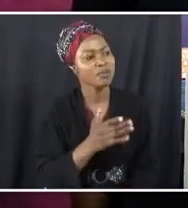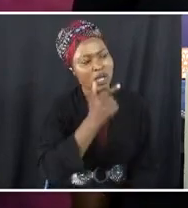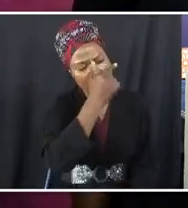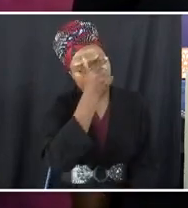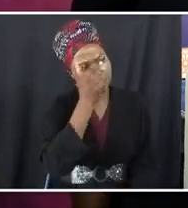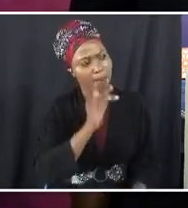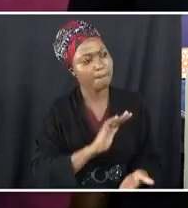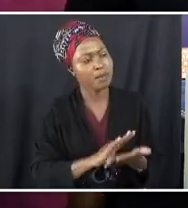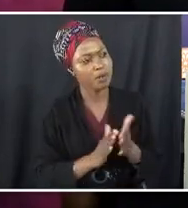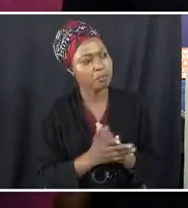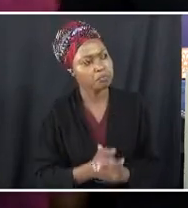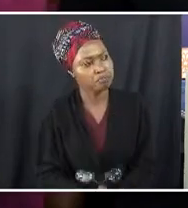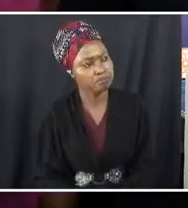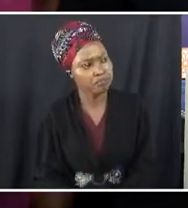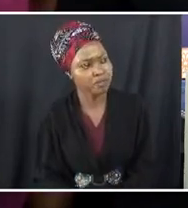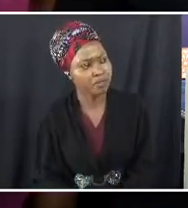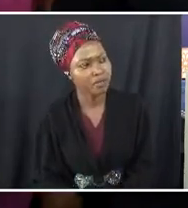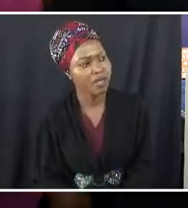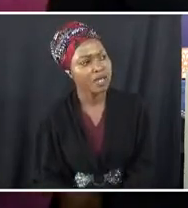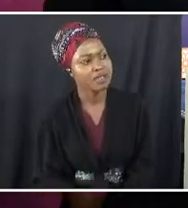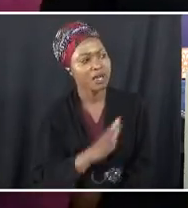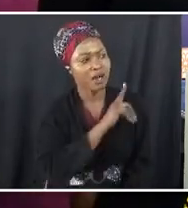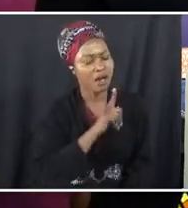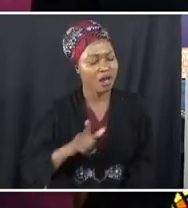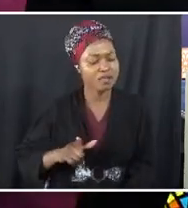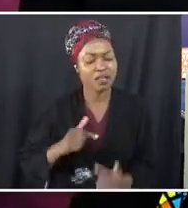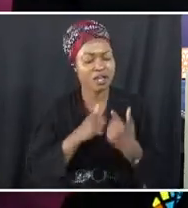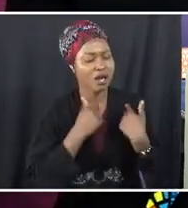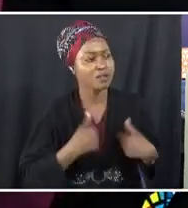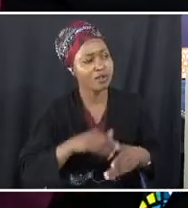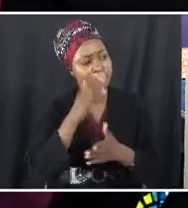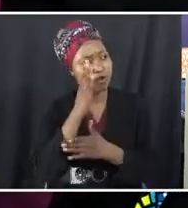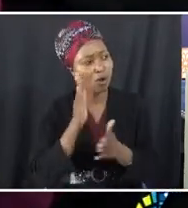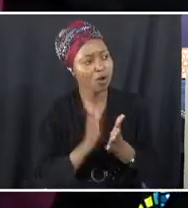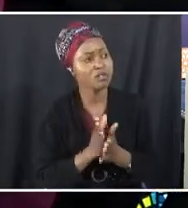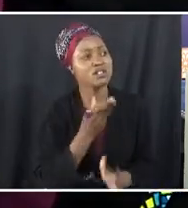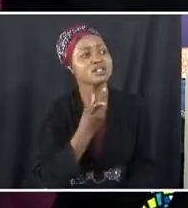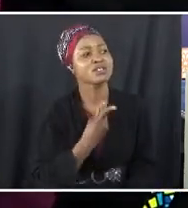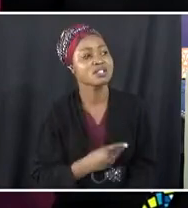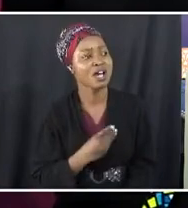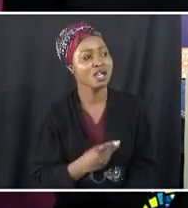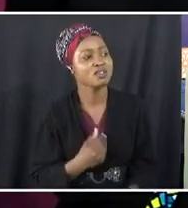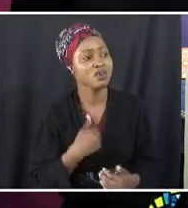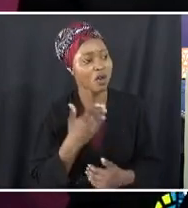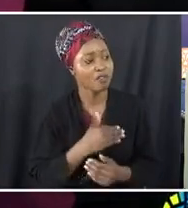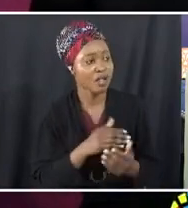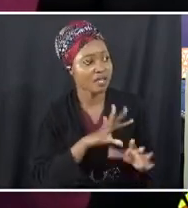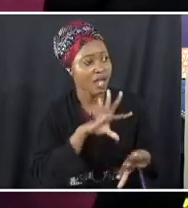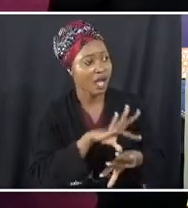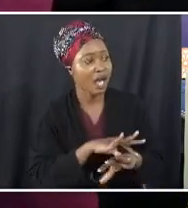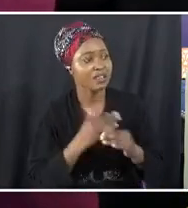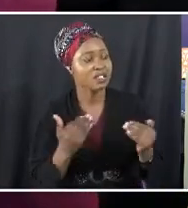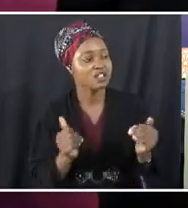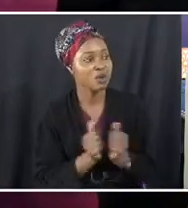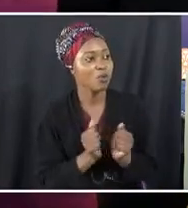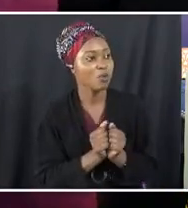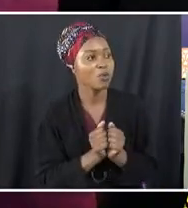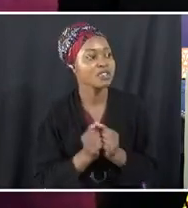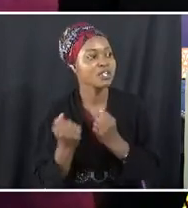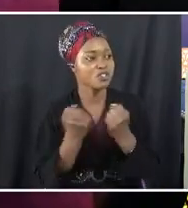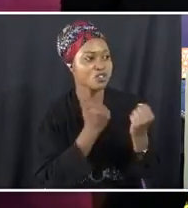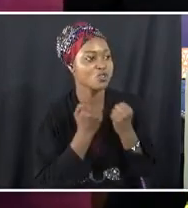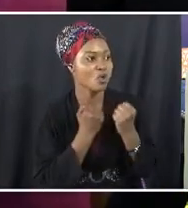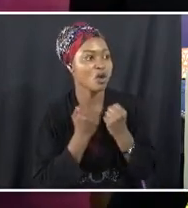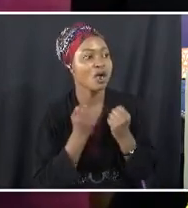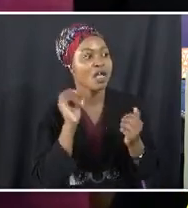sin itself." The heart of God yearns over his earthly children with a love stronger